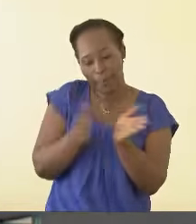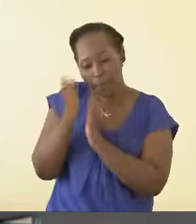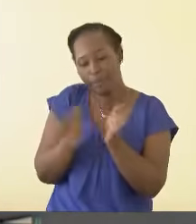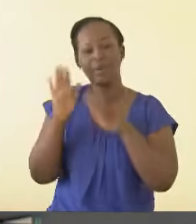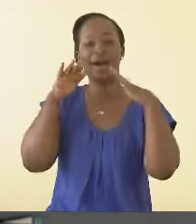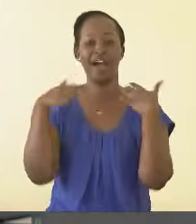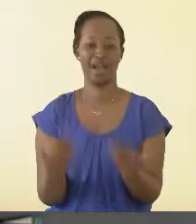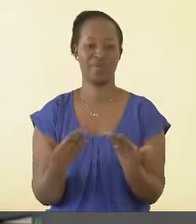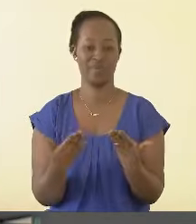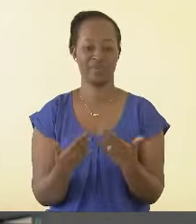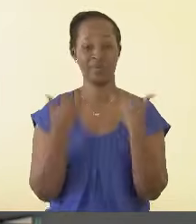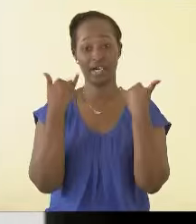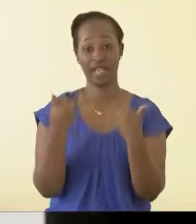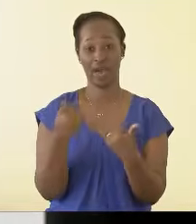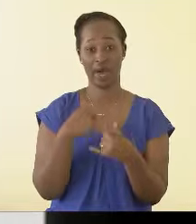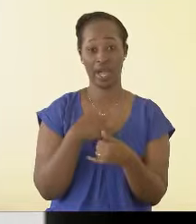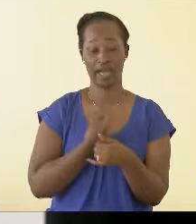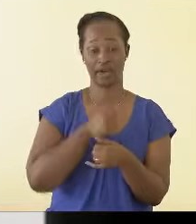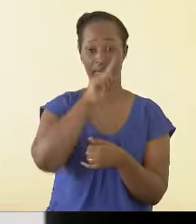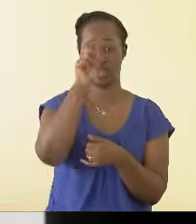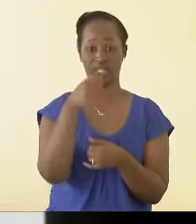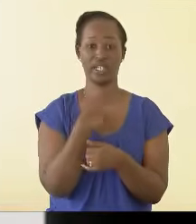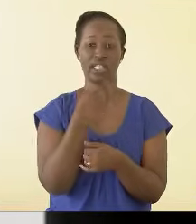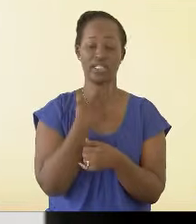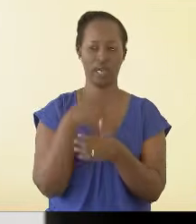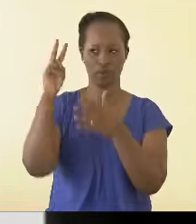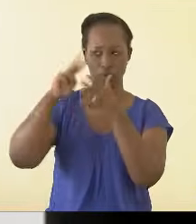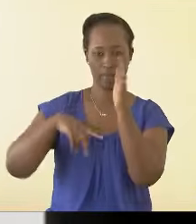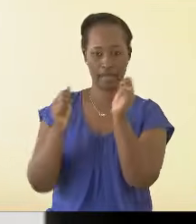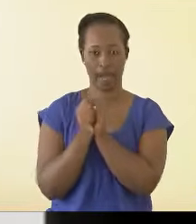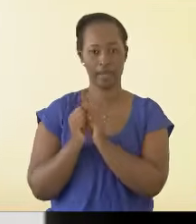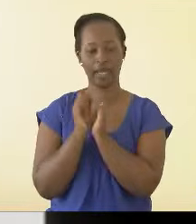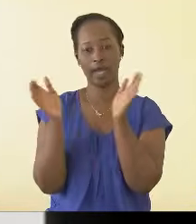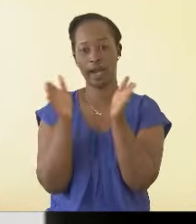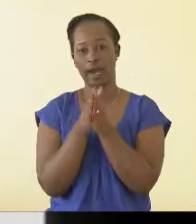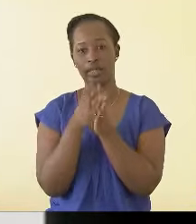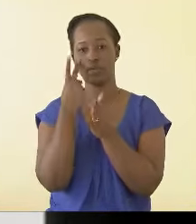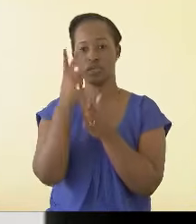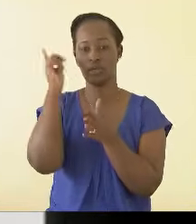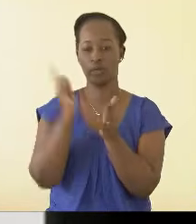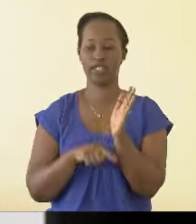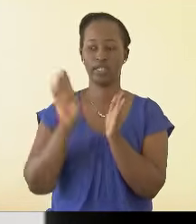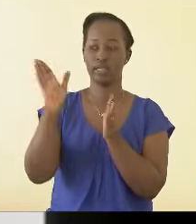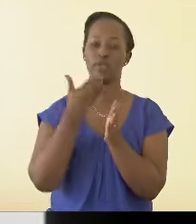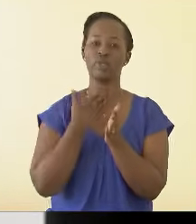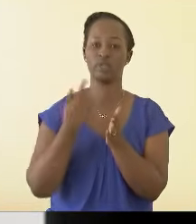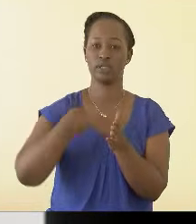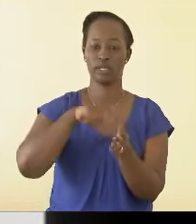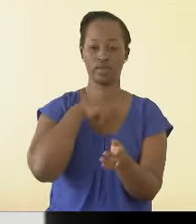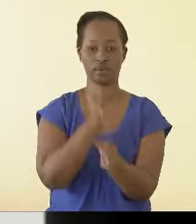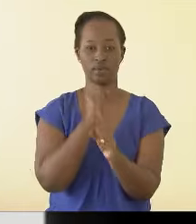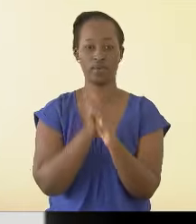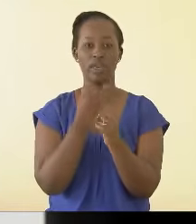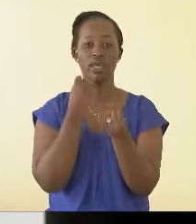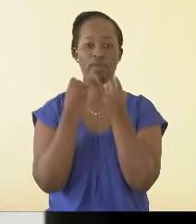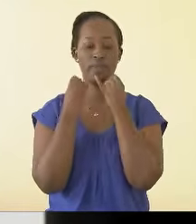So I have a question which I want us to go through together, and we see what they want us to do. The information